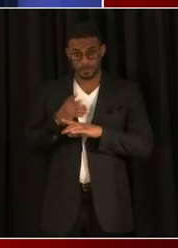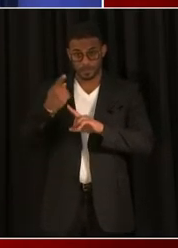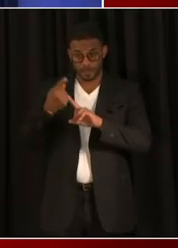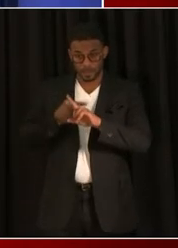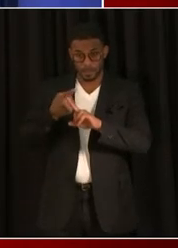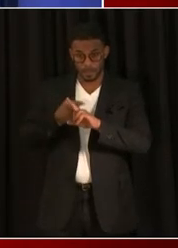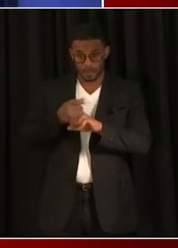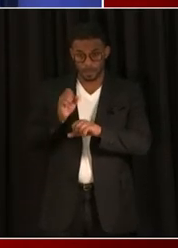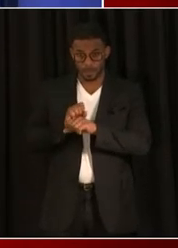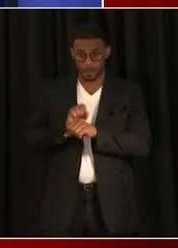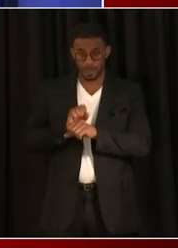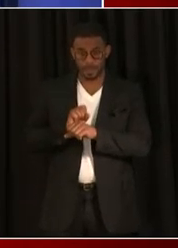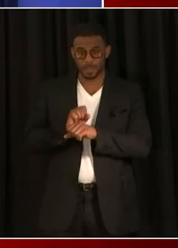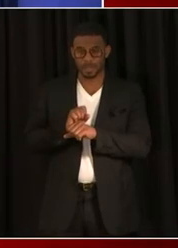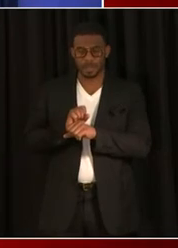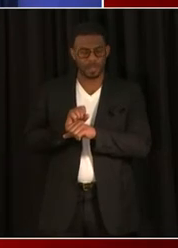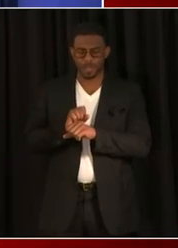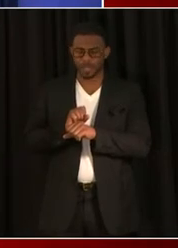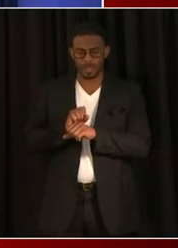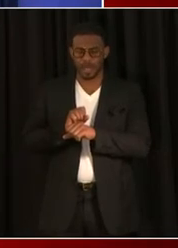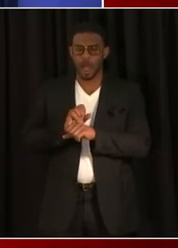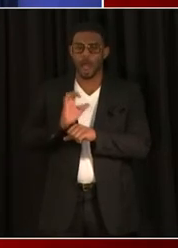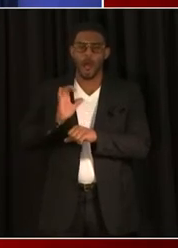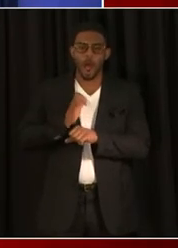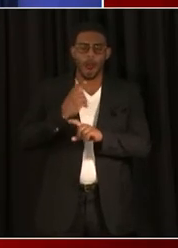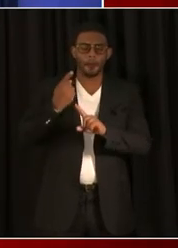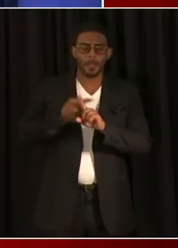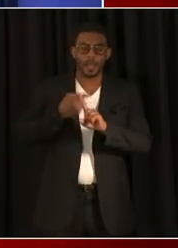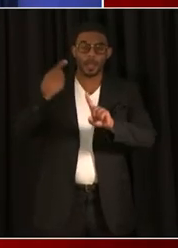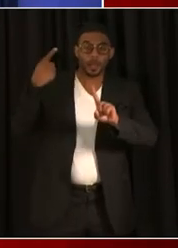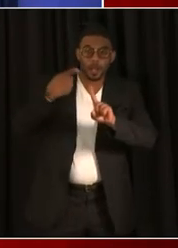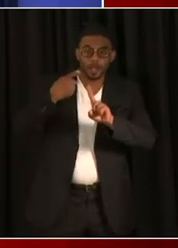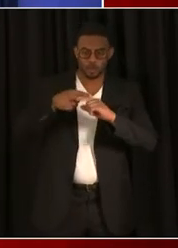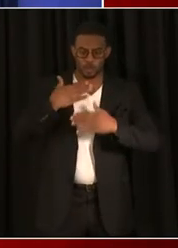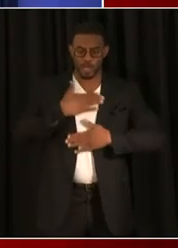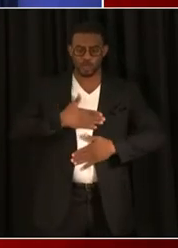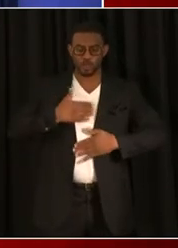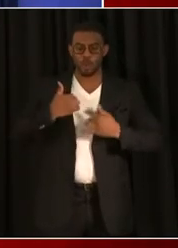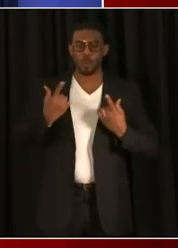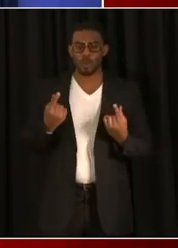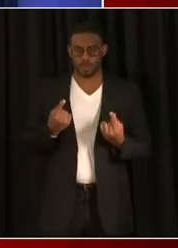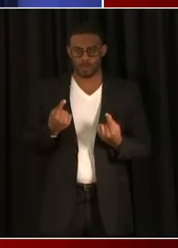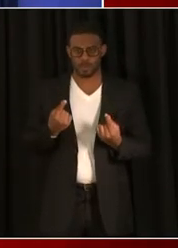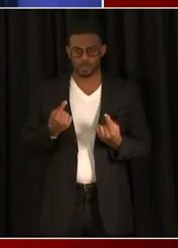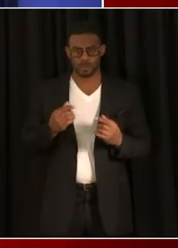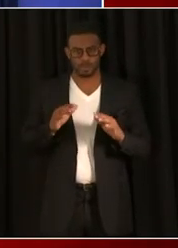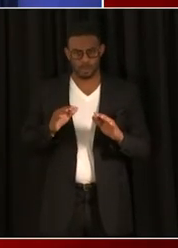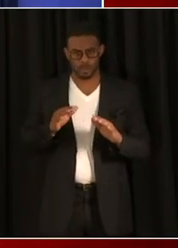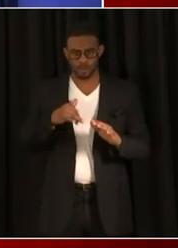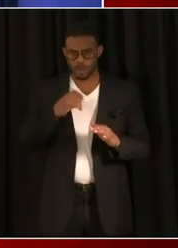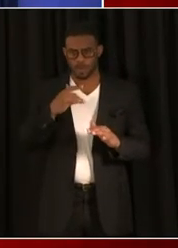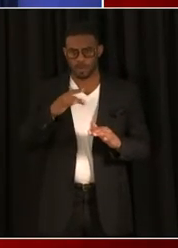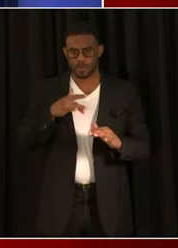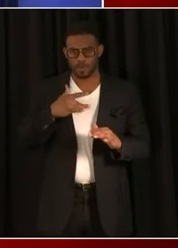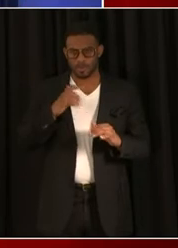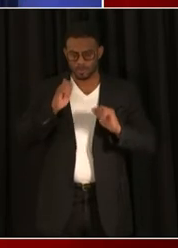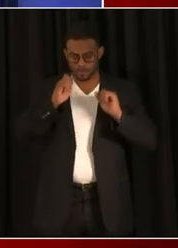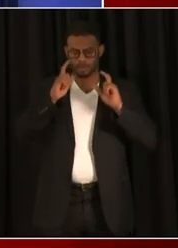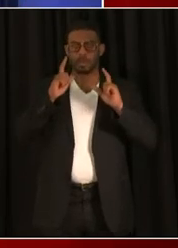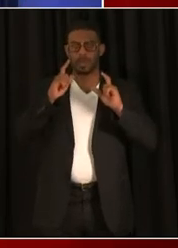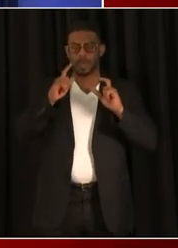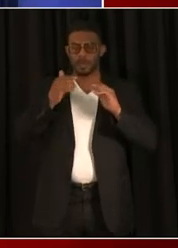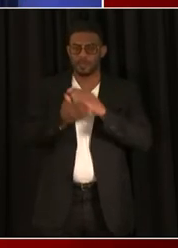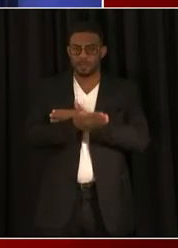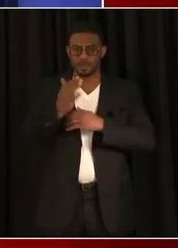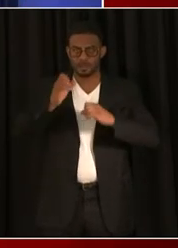the most important thing is to enjoy what we do. And we really enjoy it. We have been happily